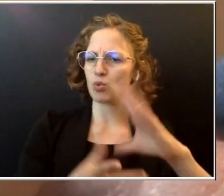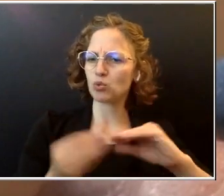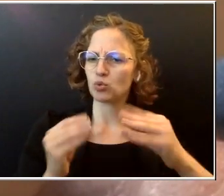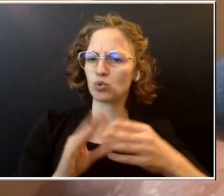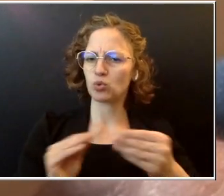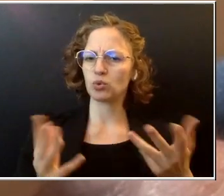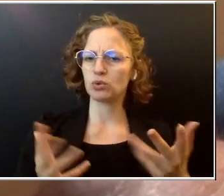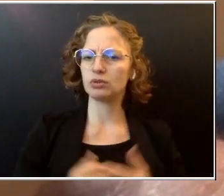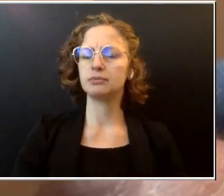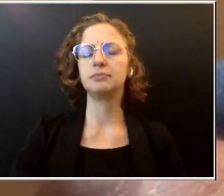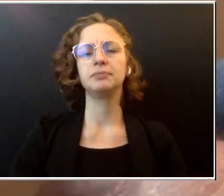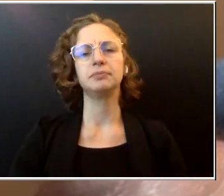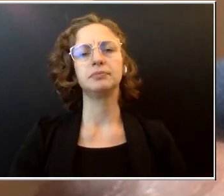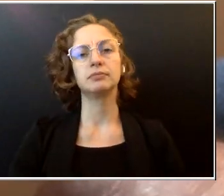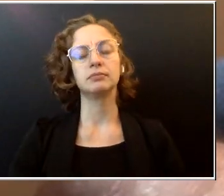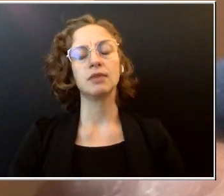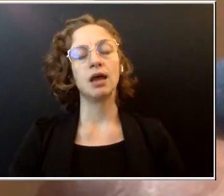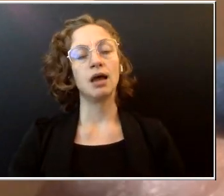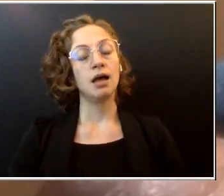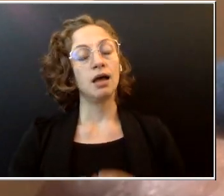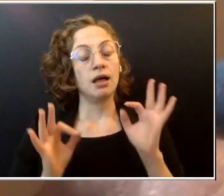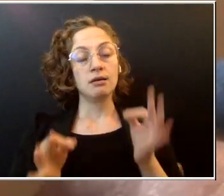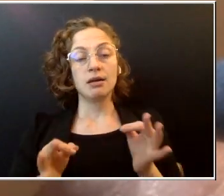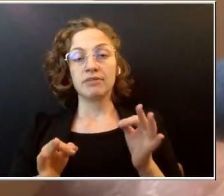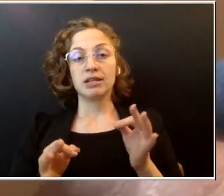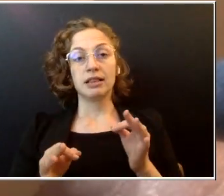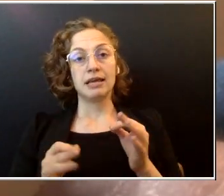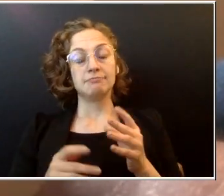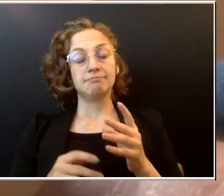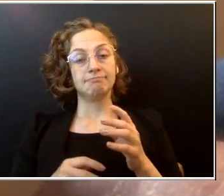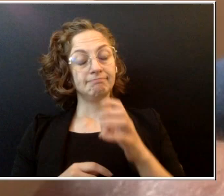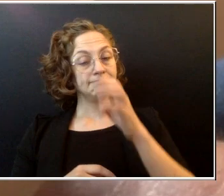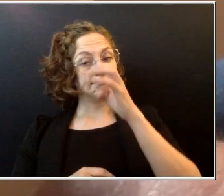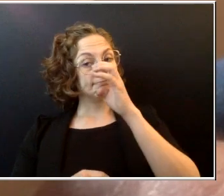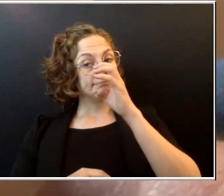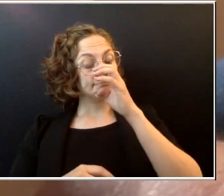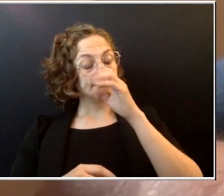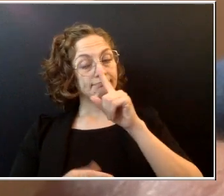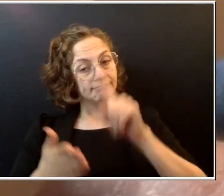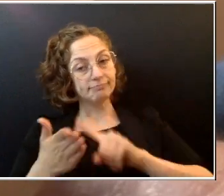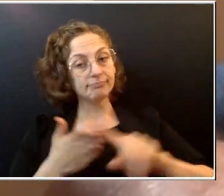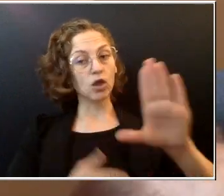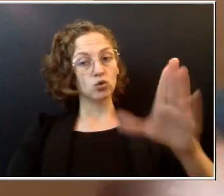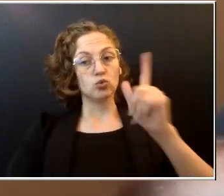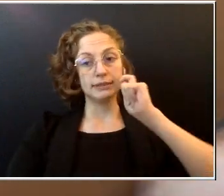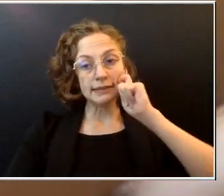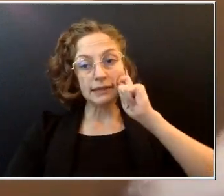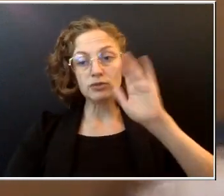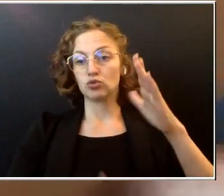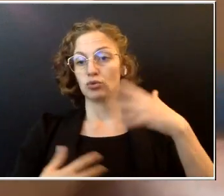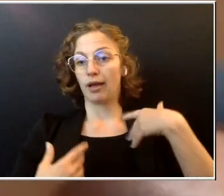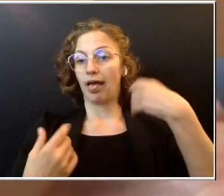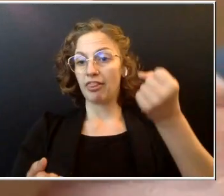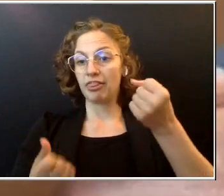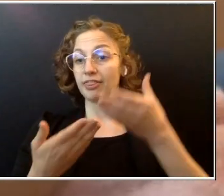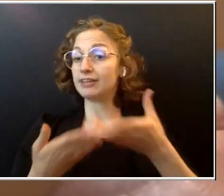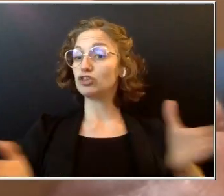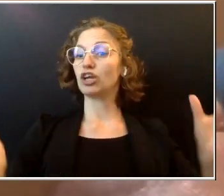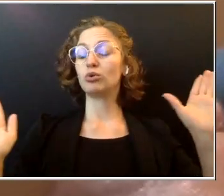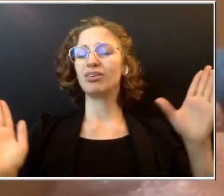I definitely stay on top of getting your skin checked, getting your health checked out in general. Never think it can't happen to